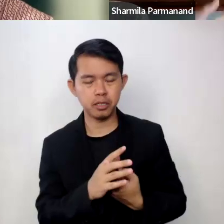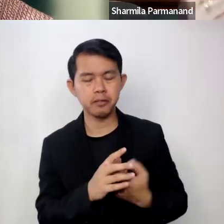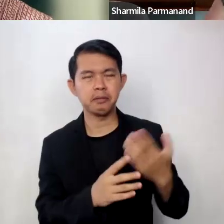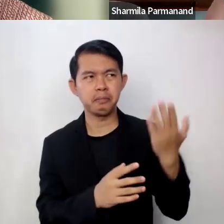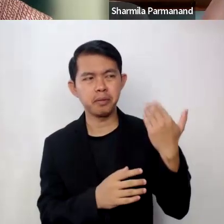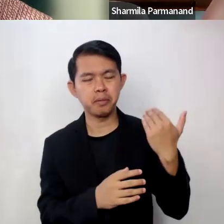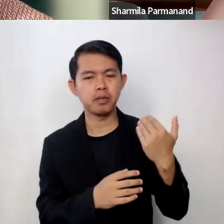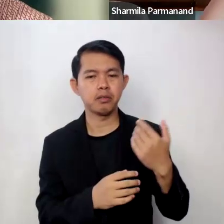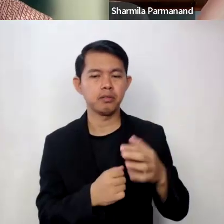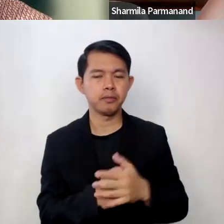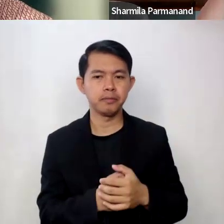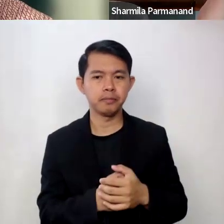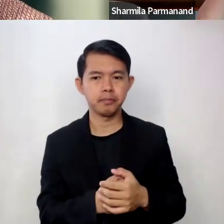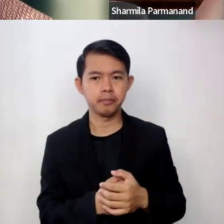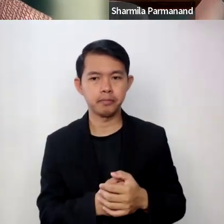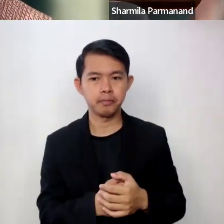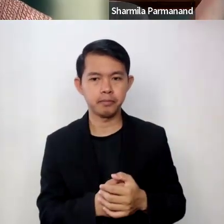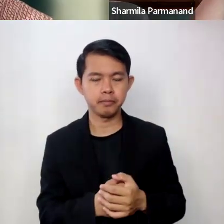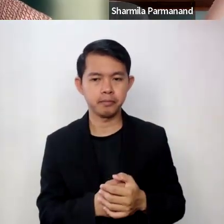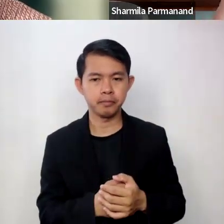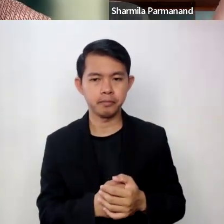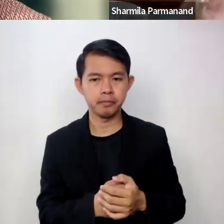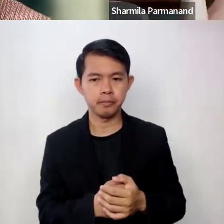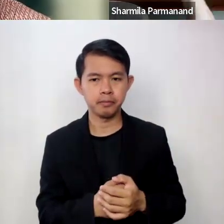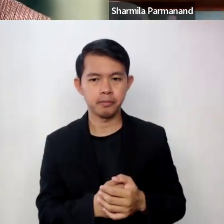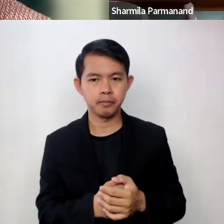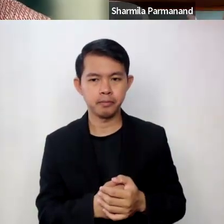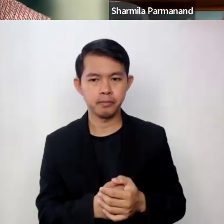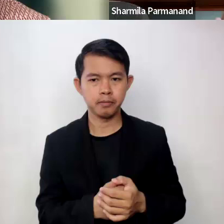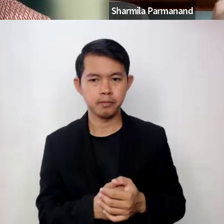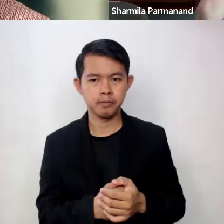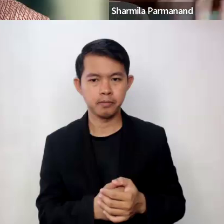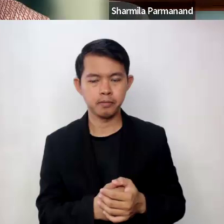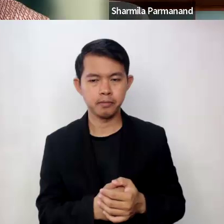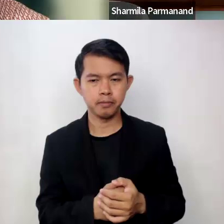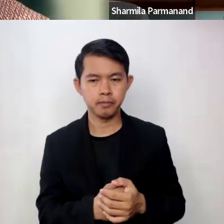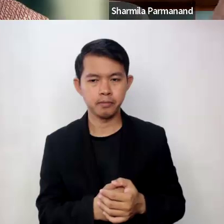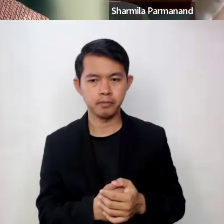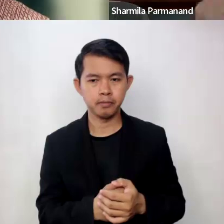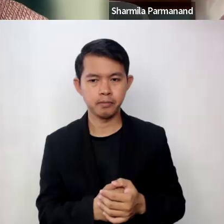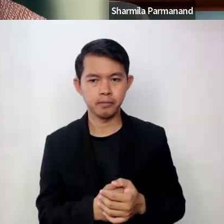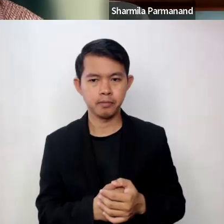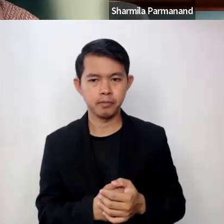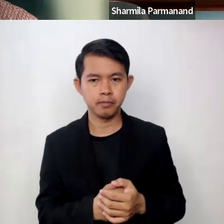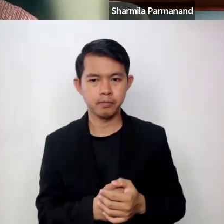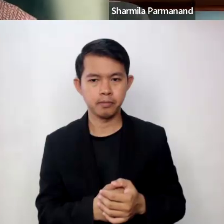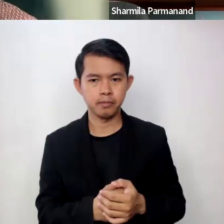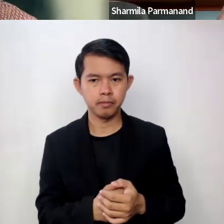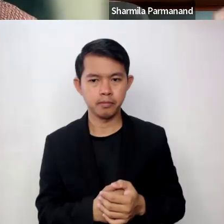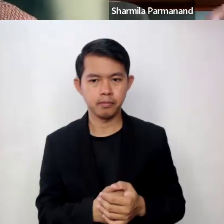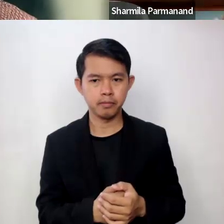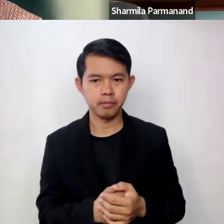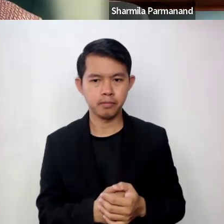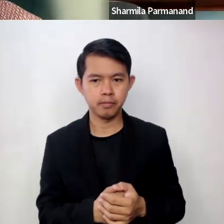certain bodies, certain populations need to be curbed because there's too many of them. And the way the problem has been framed